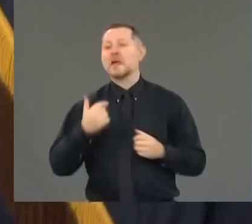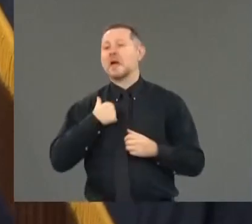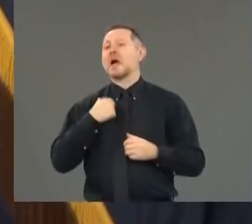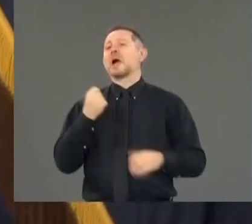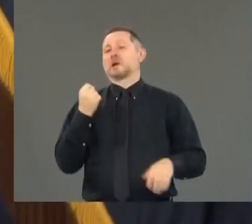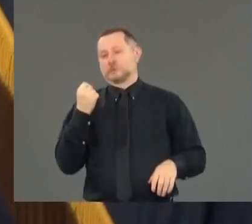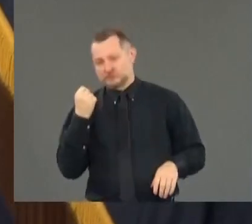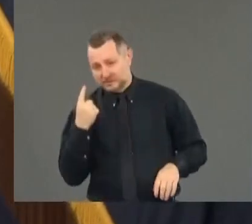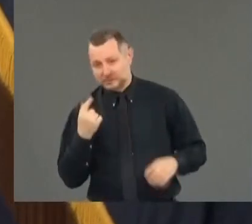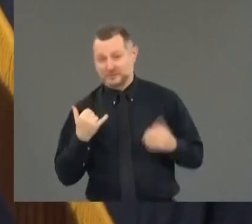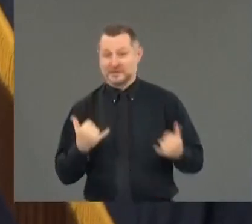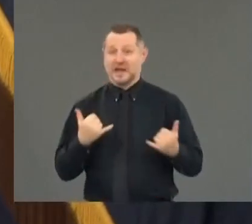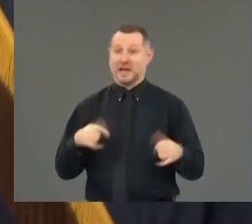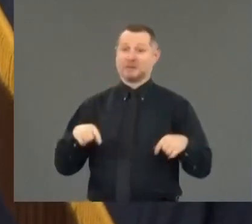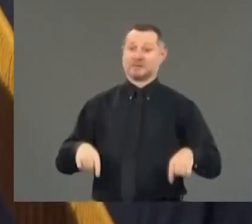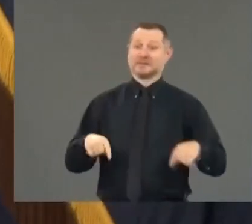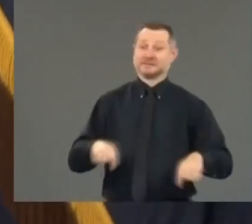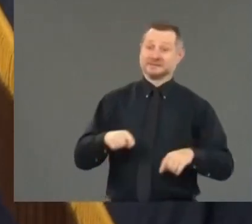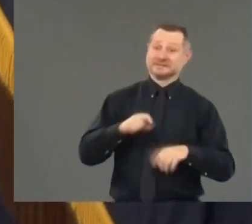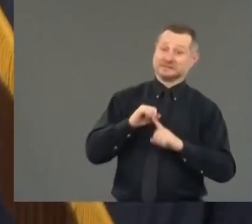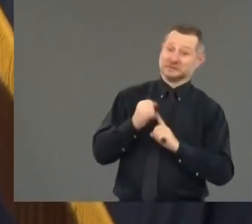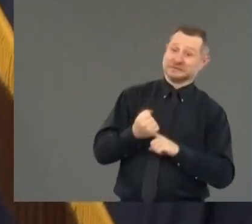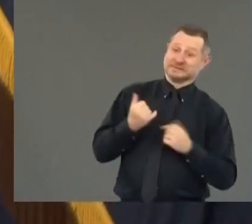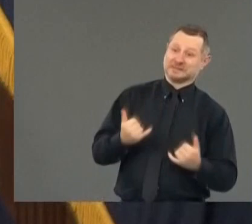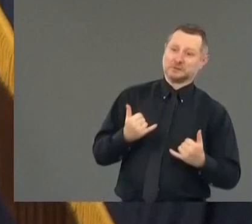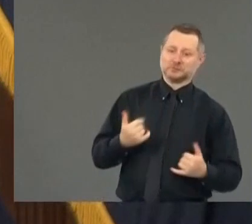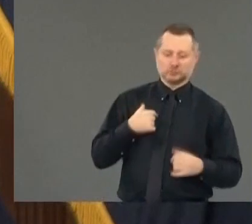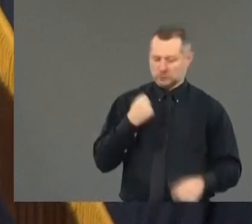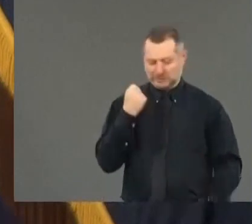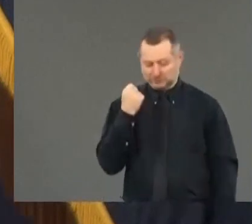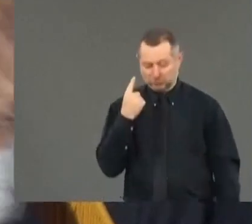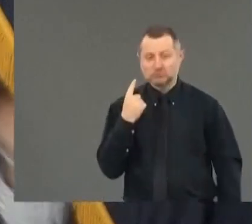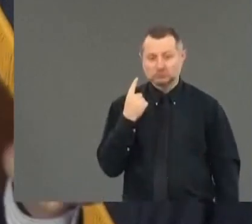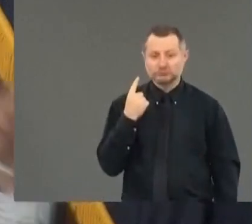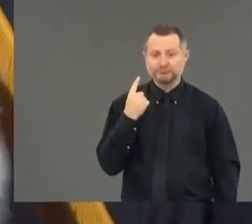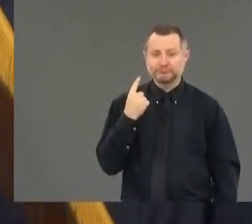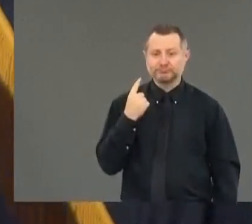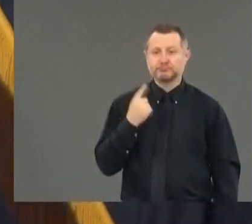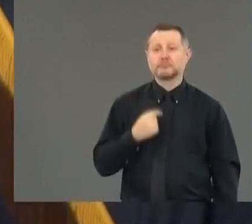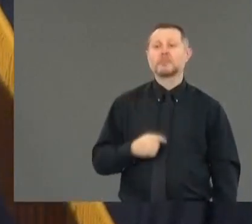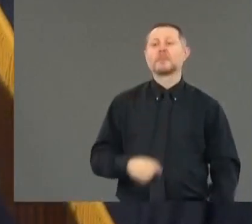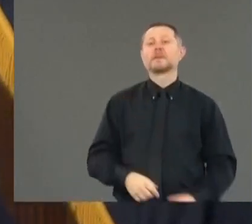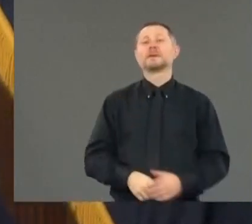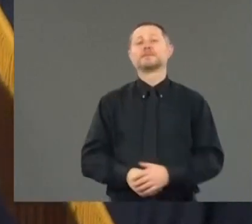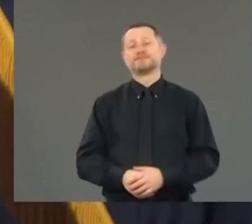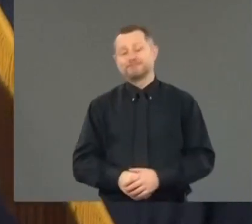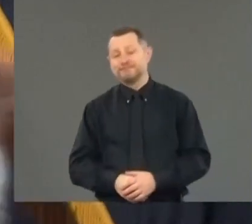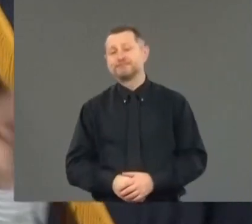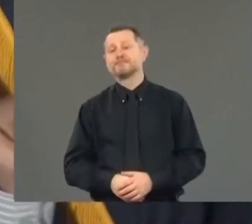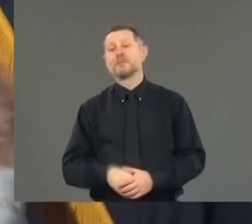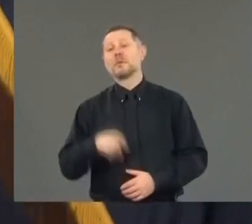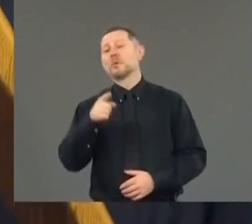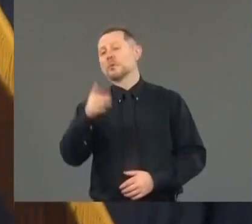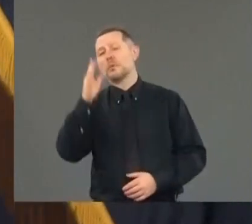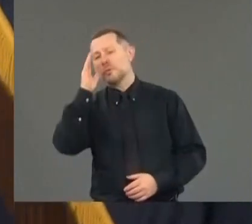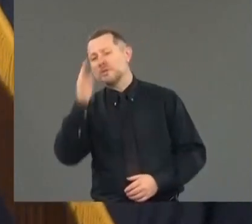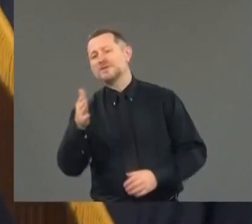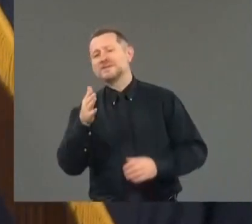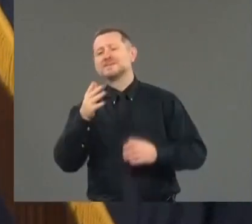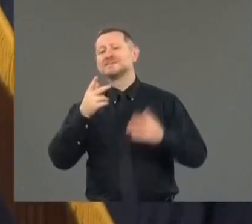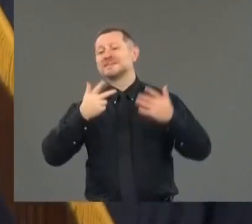this moment, but let's remember the next moment. You're going to be sitting in the same chair 3 weeks from